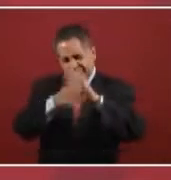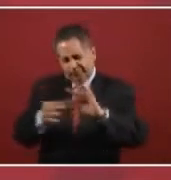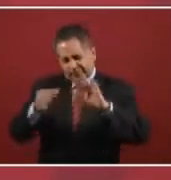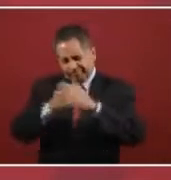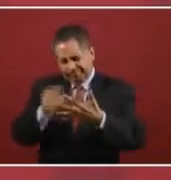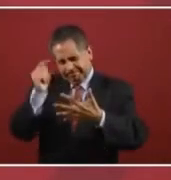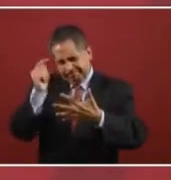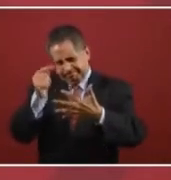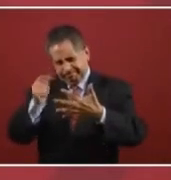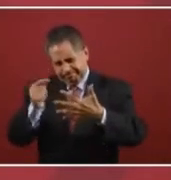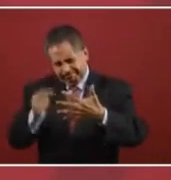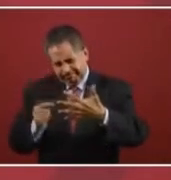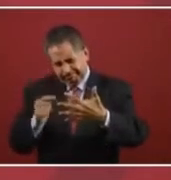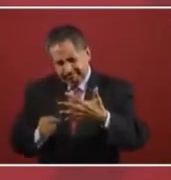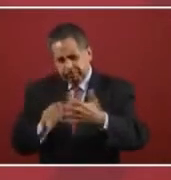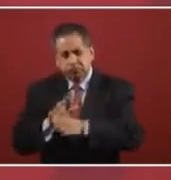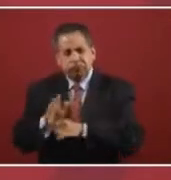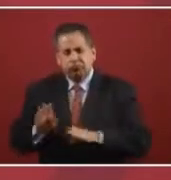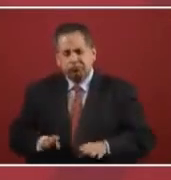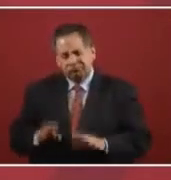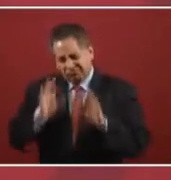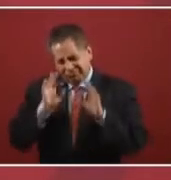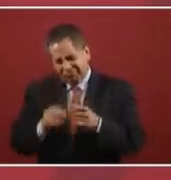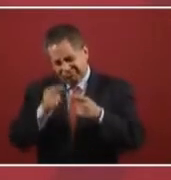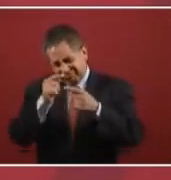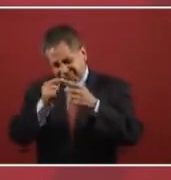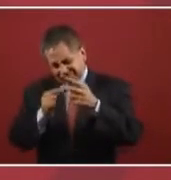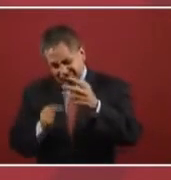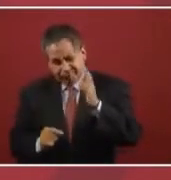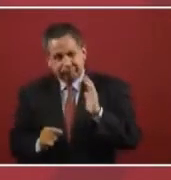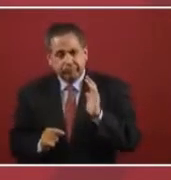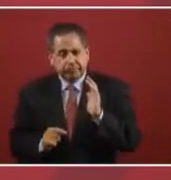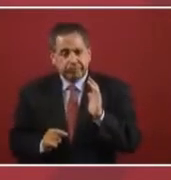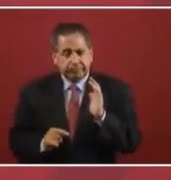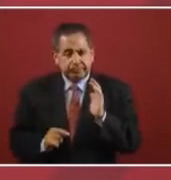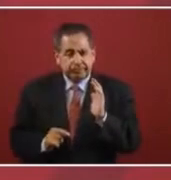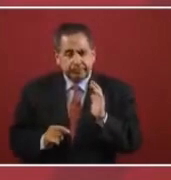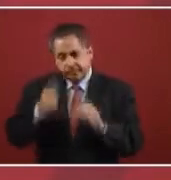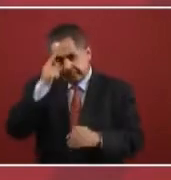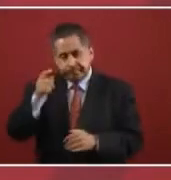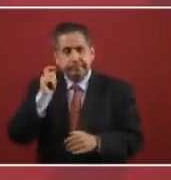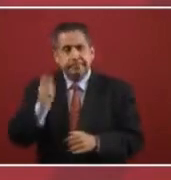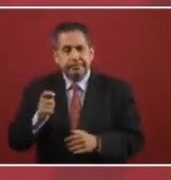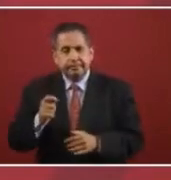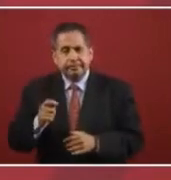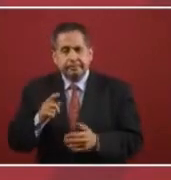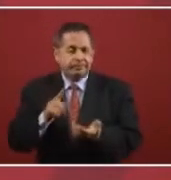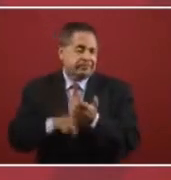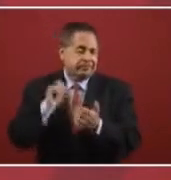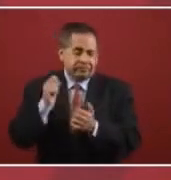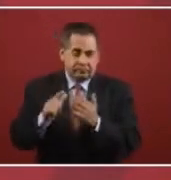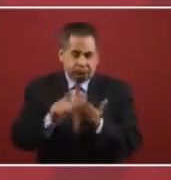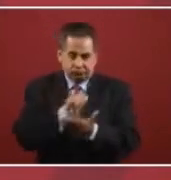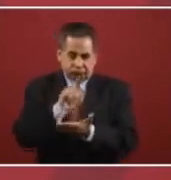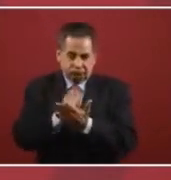defining very well the cases, the general characteristics, so that they